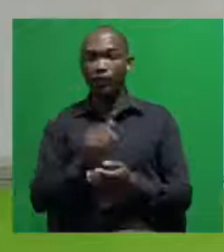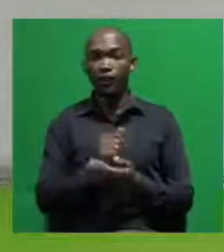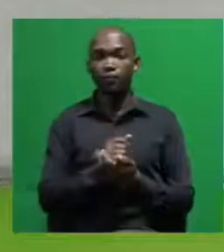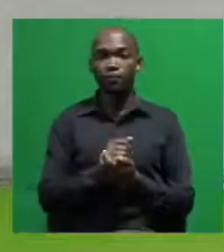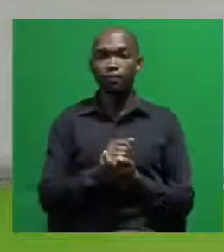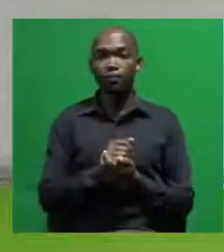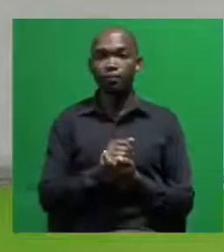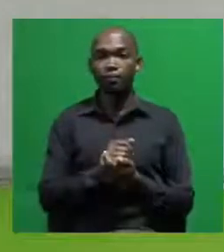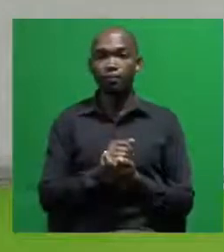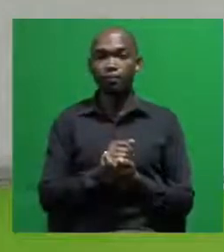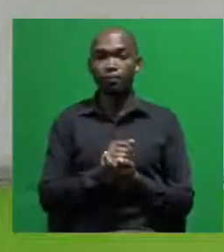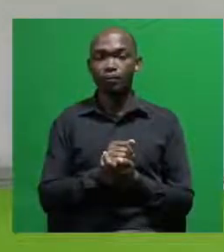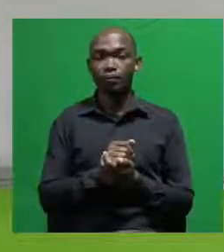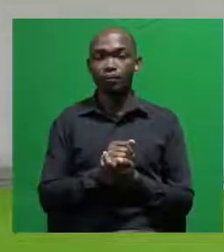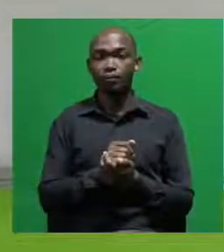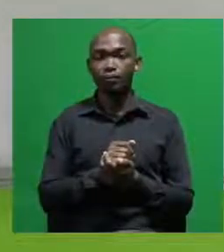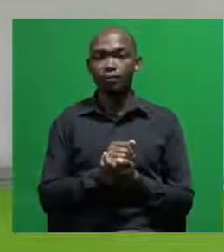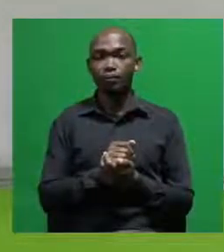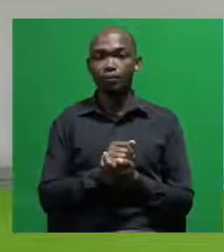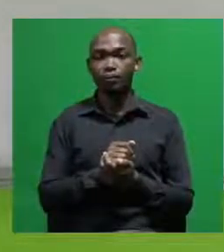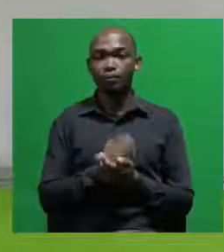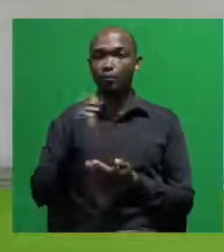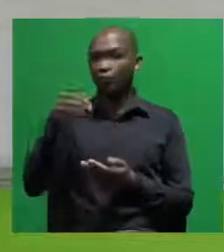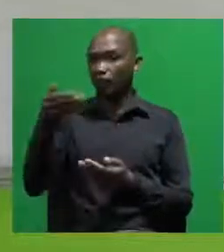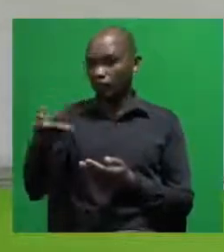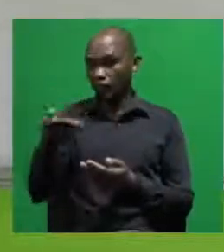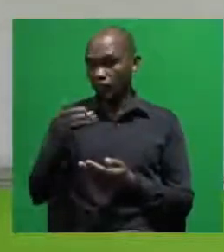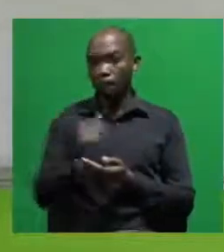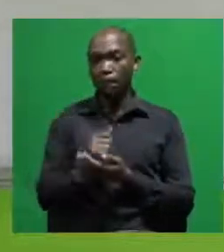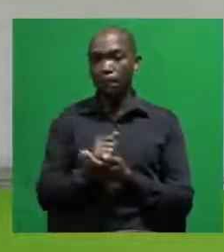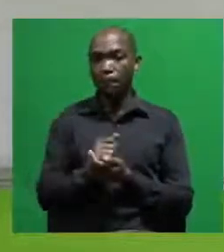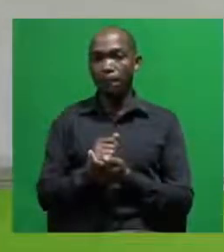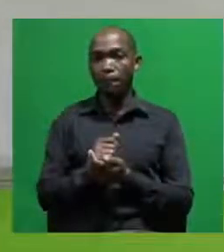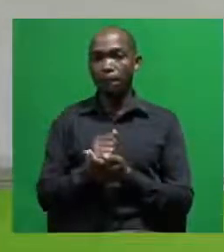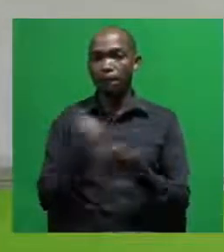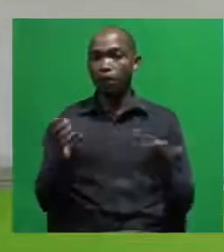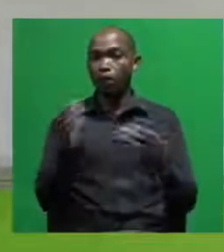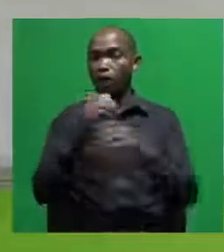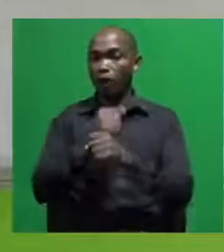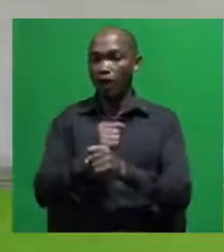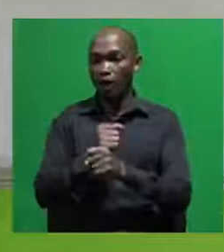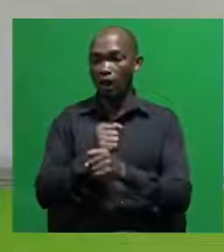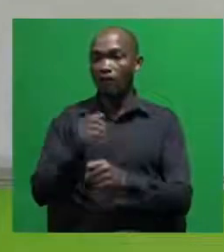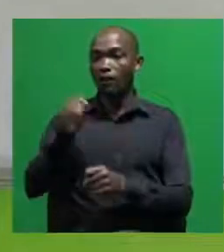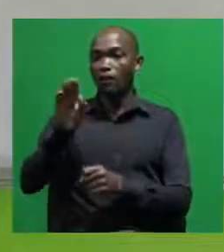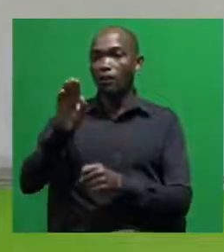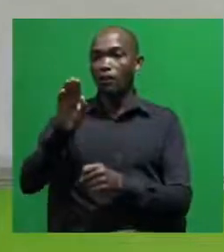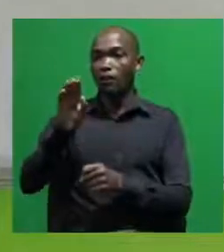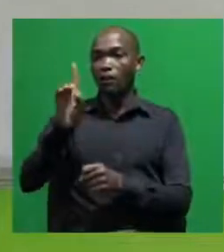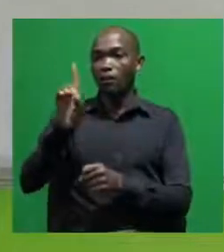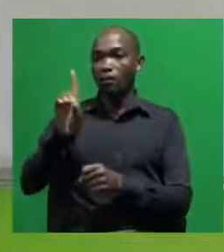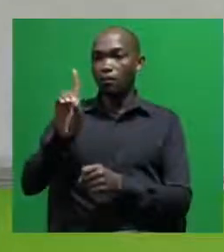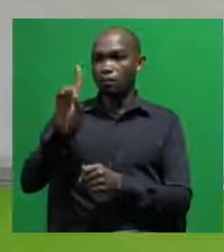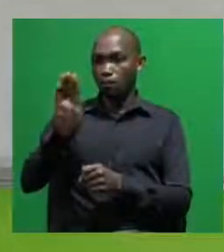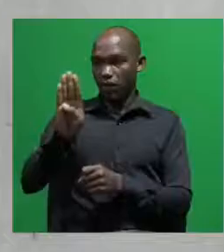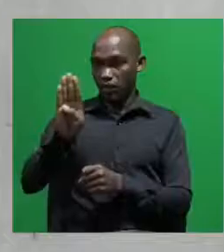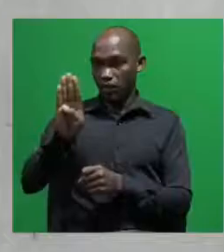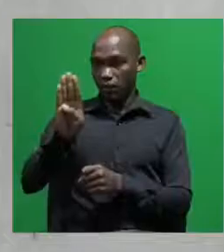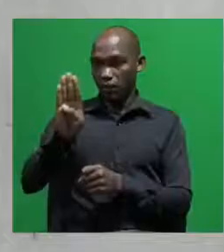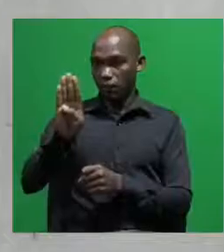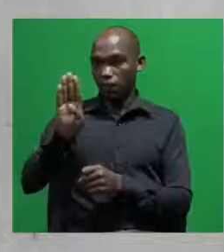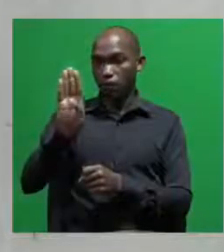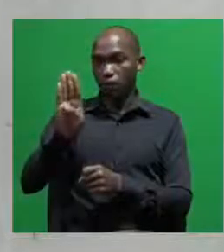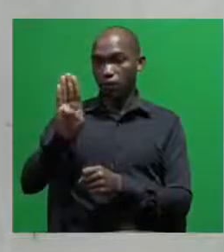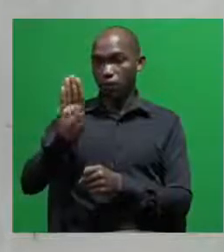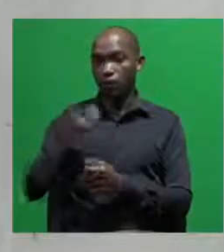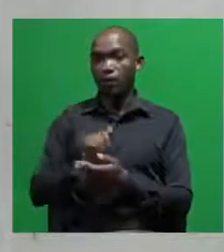we have said, is symbolized by small l. Then we have breadth,